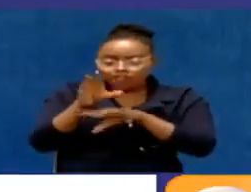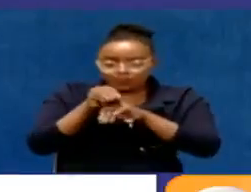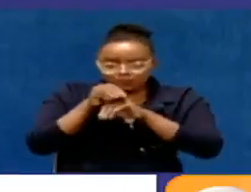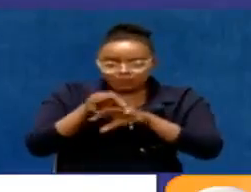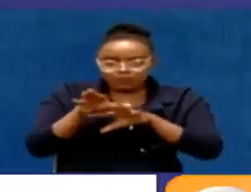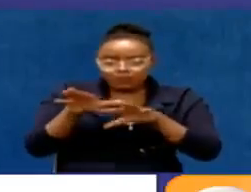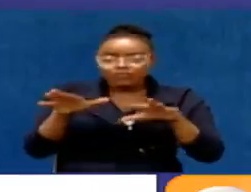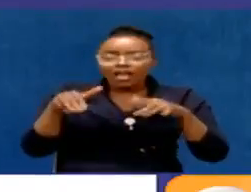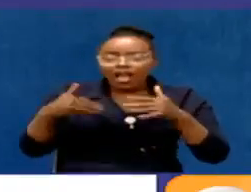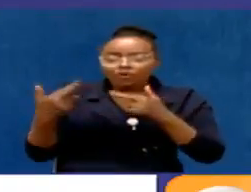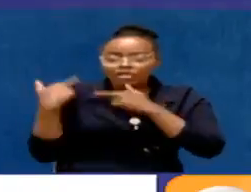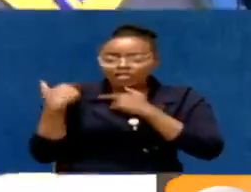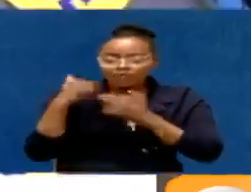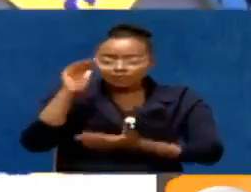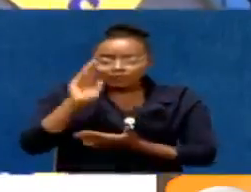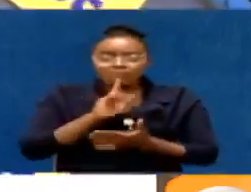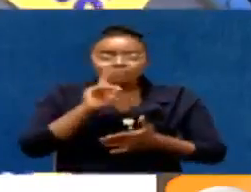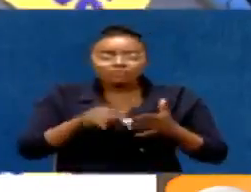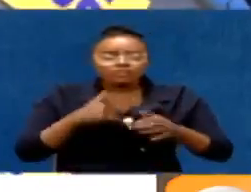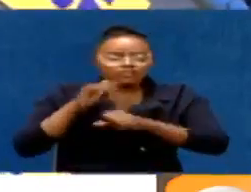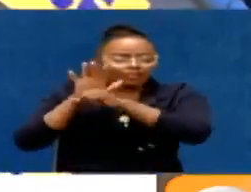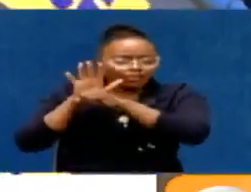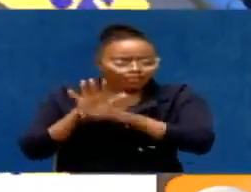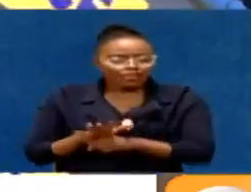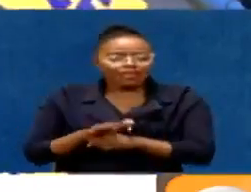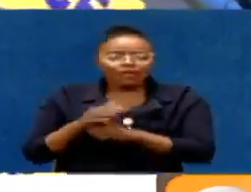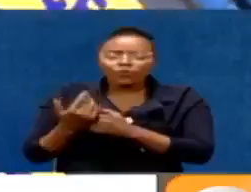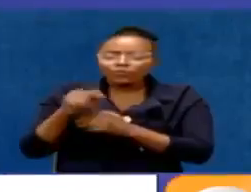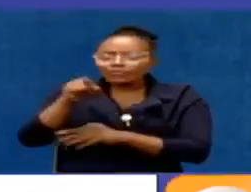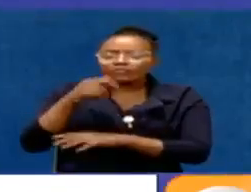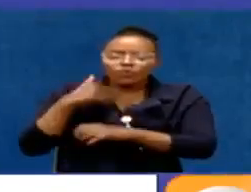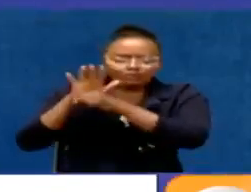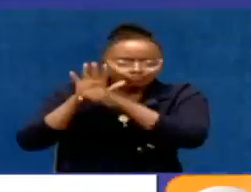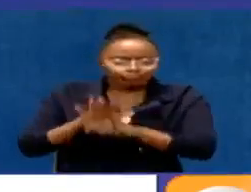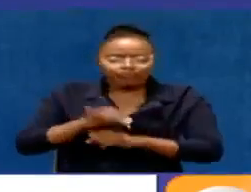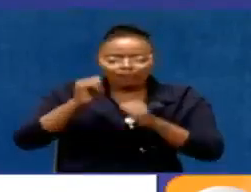be relieved of her duties, claiming she was harassed and mistreated by her bosses.